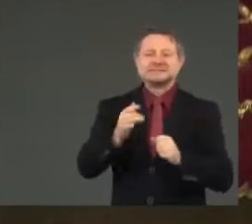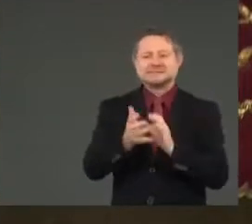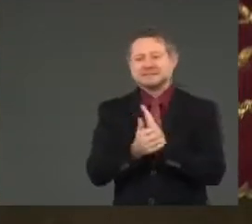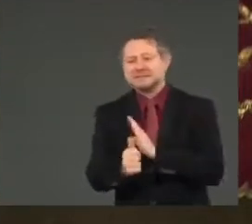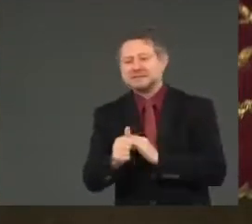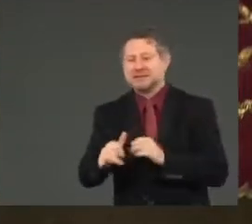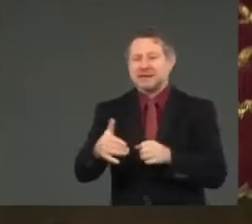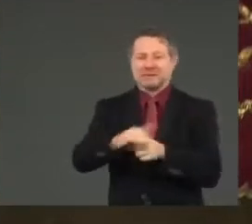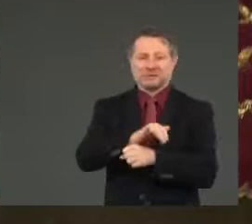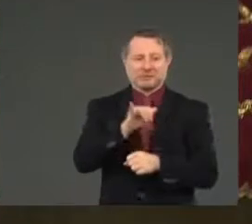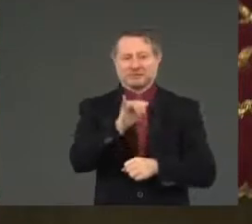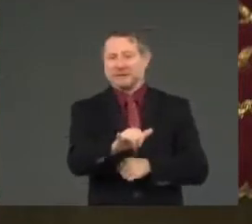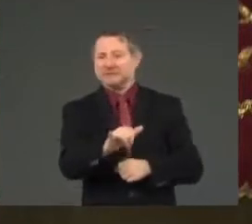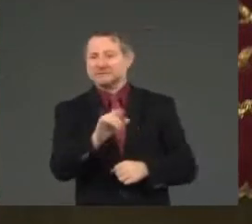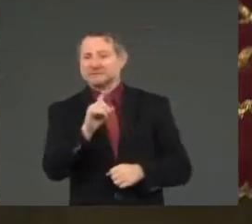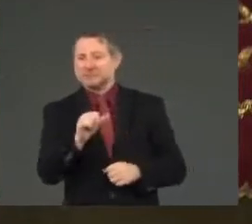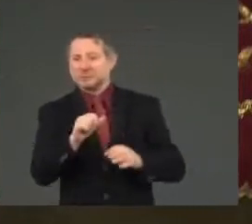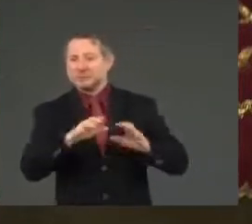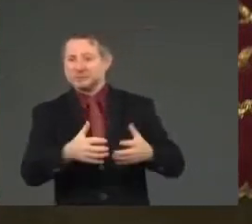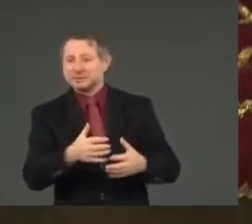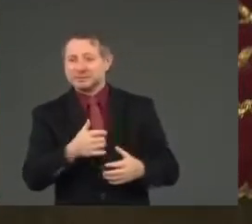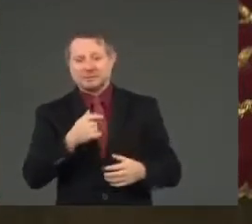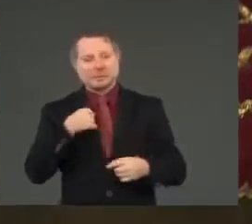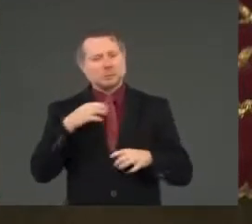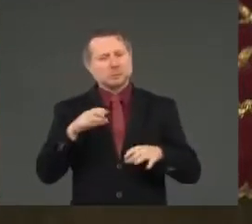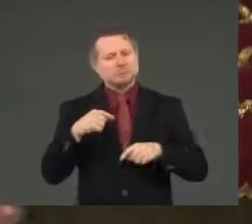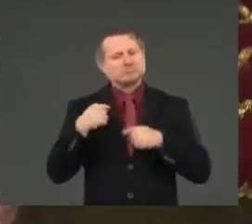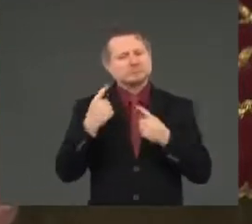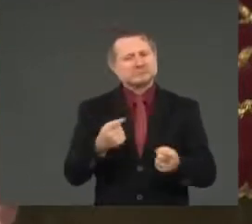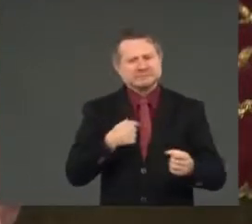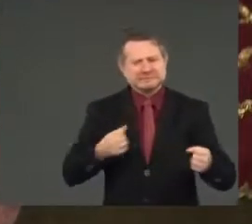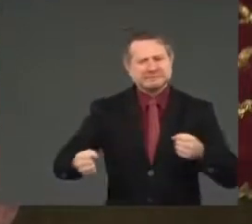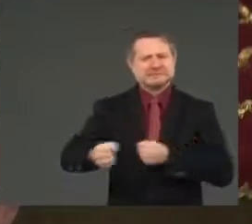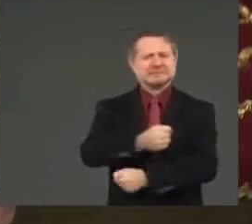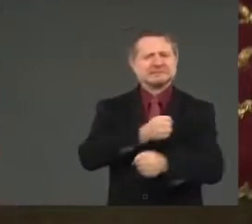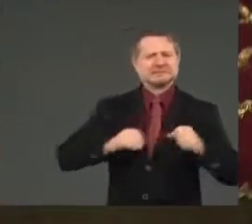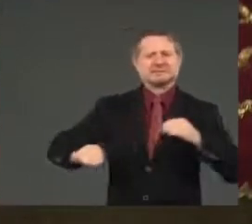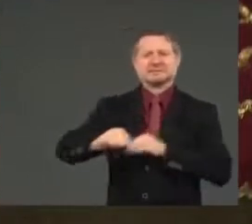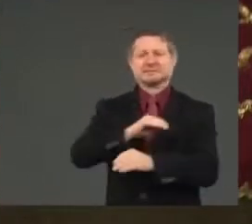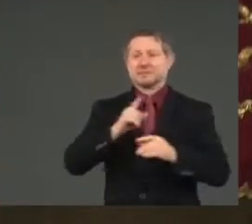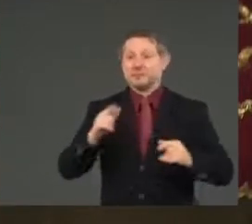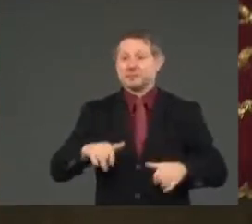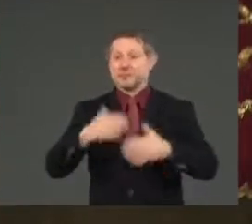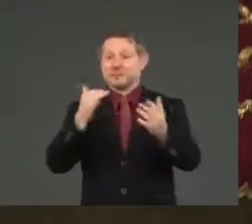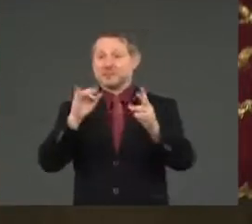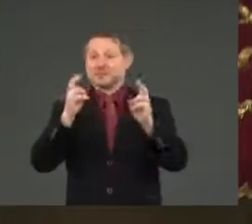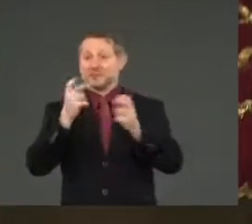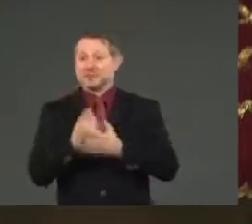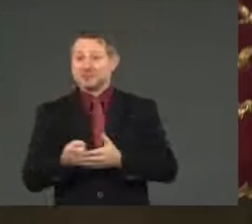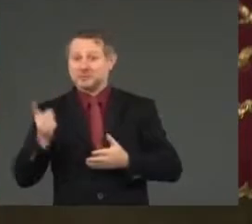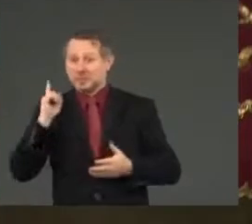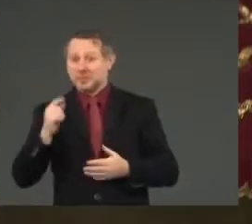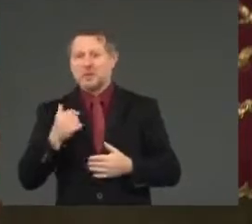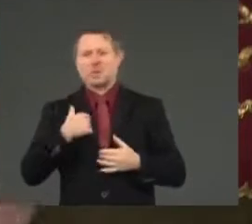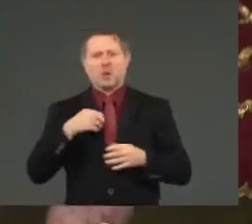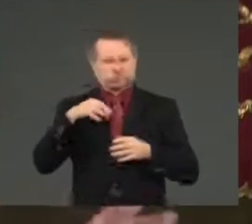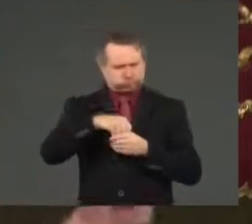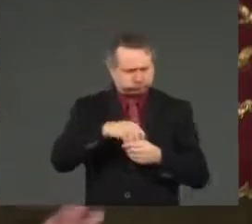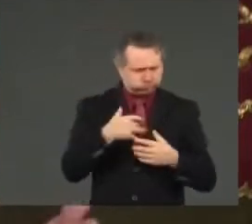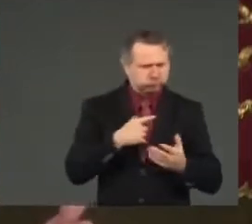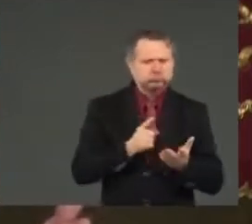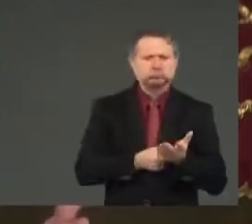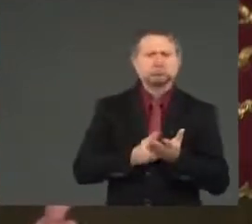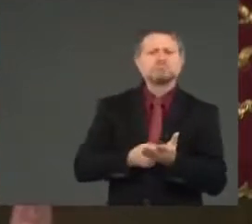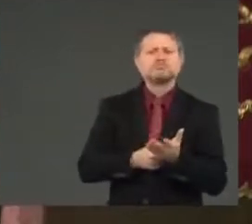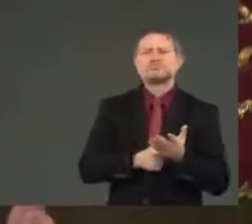And so that is something that has had to happen up until this point. However, after you raised the issue last week, we've been having internal discussions about supplementing with the